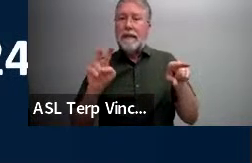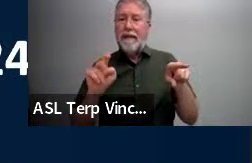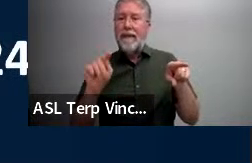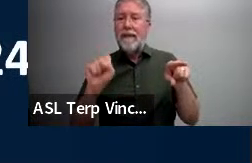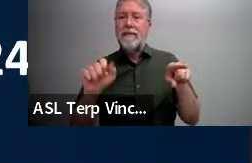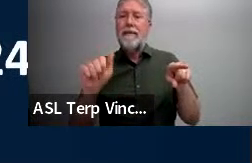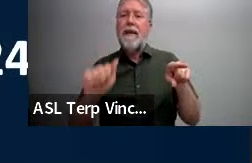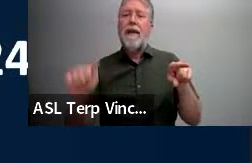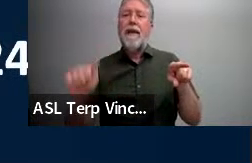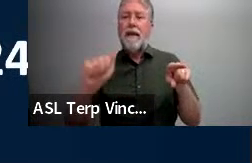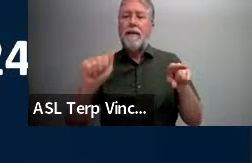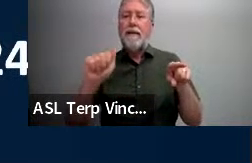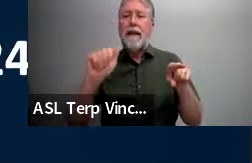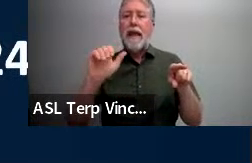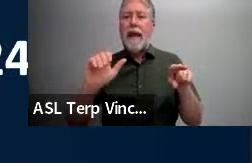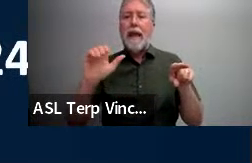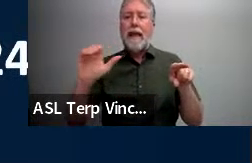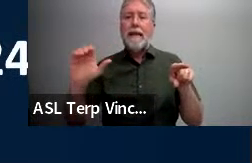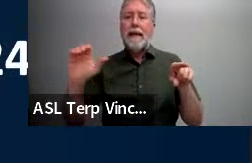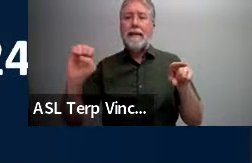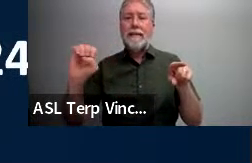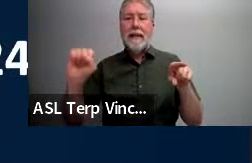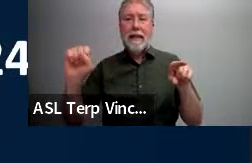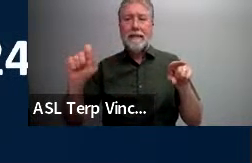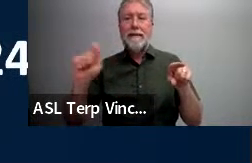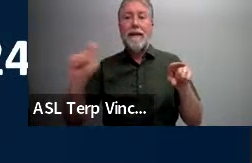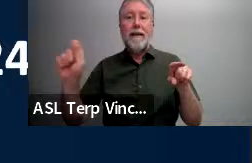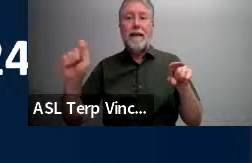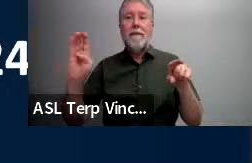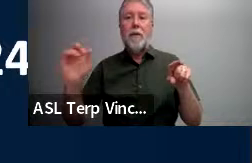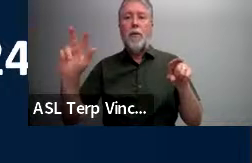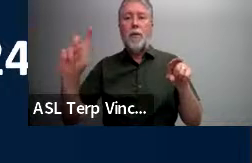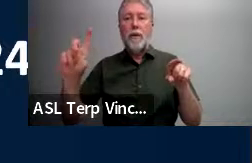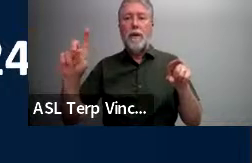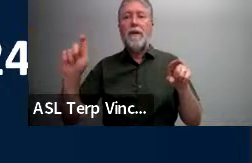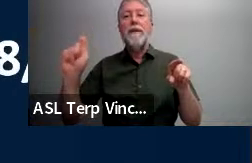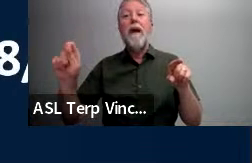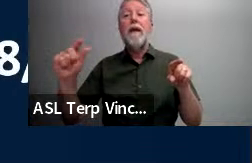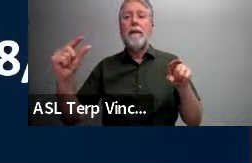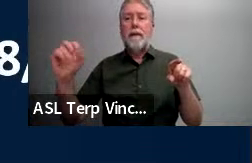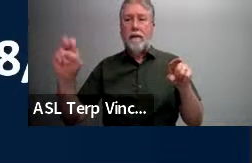events@access-board.gov, and please submit your request by July 30th.